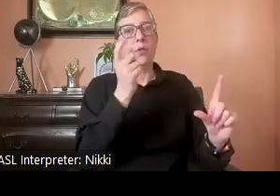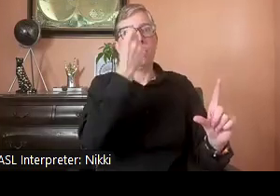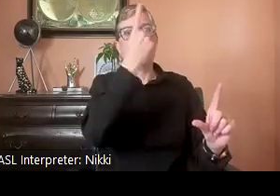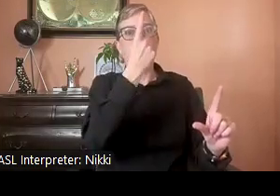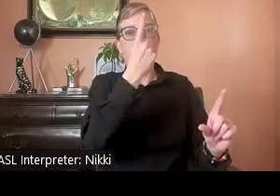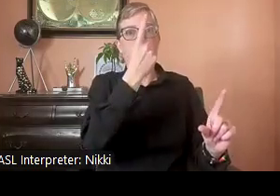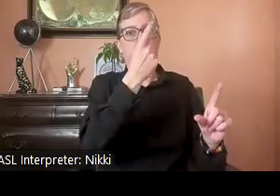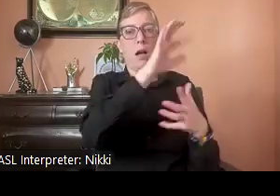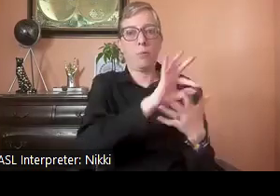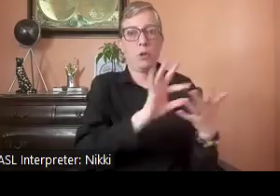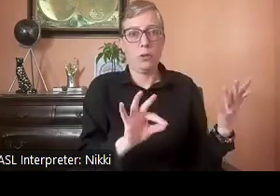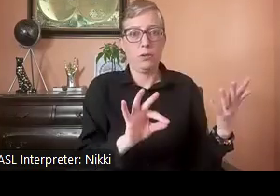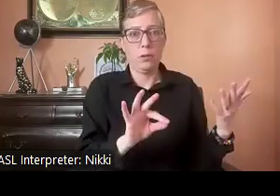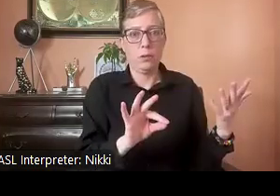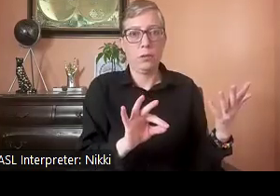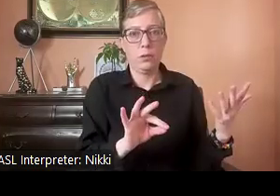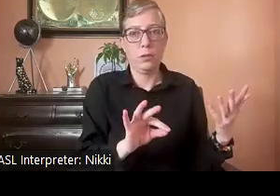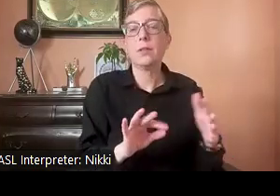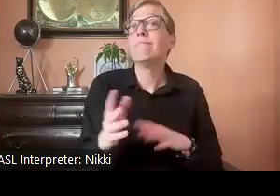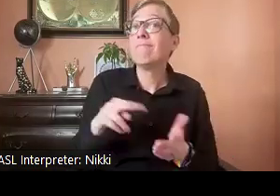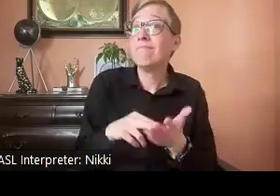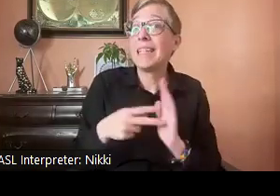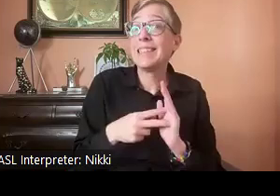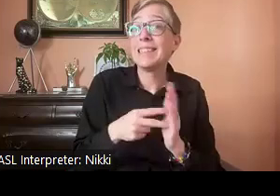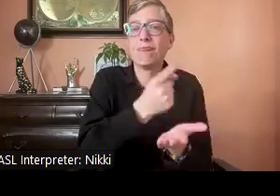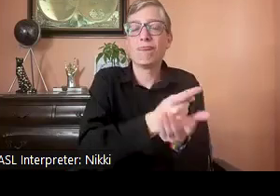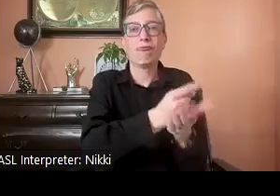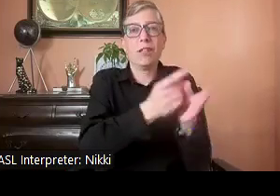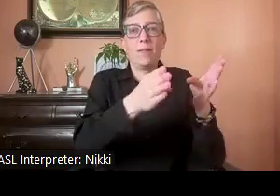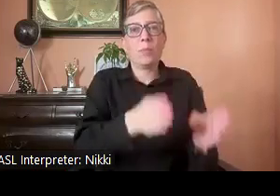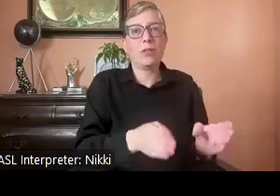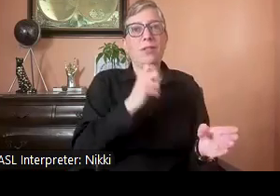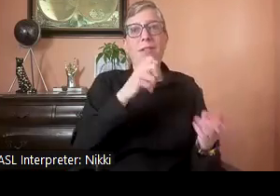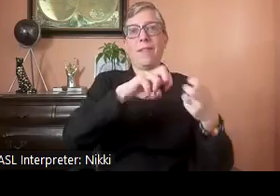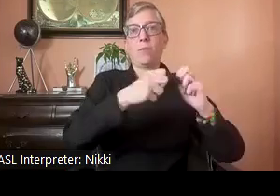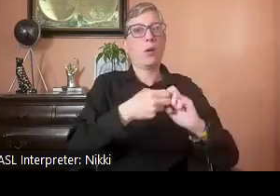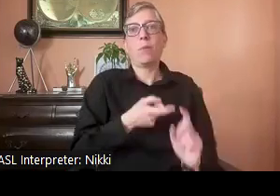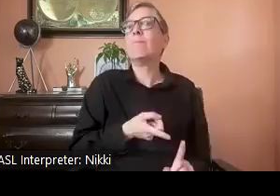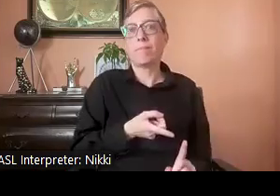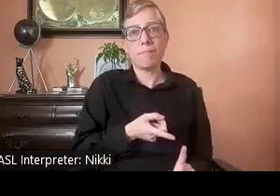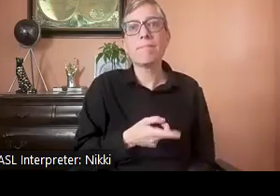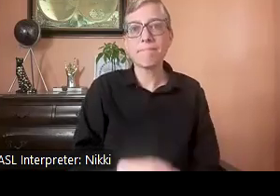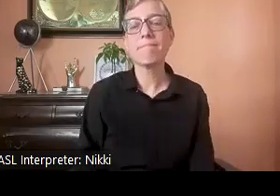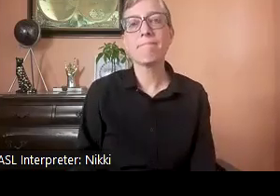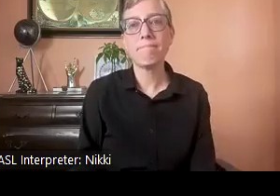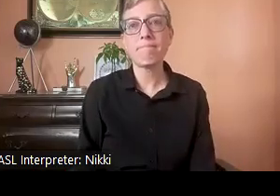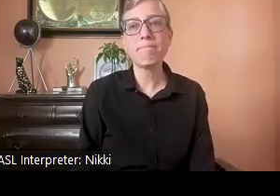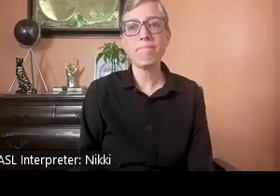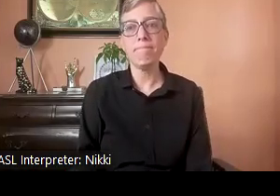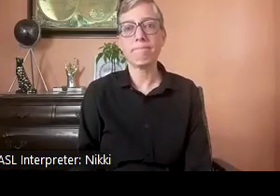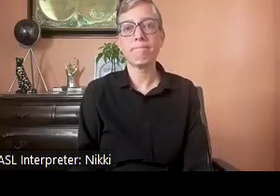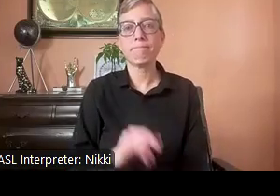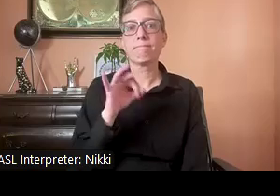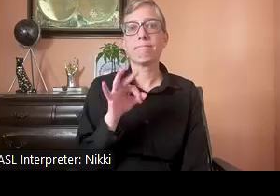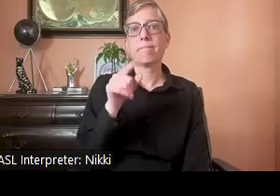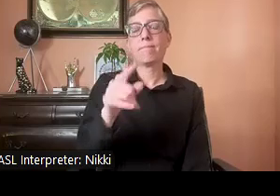which is basically saying, treat the person, not the problem, right? If you're context